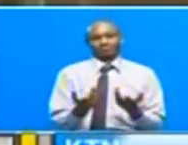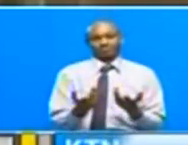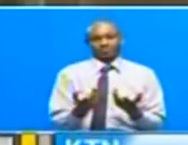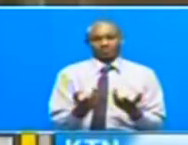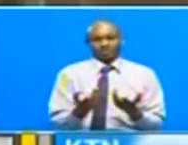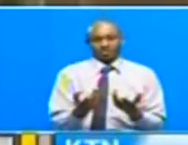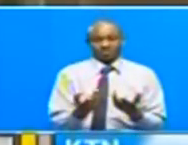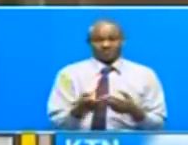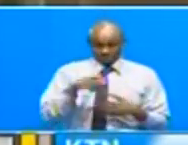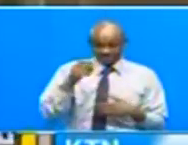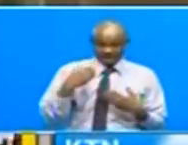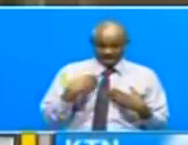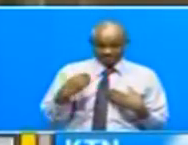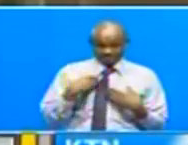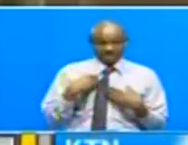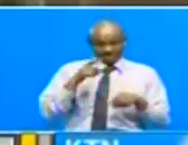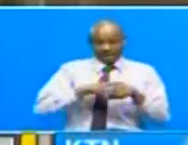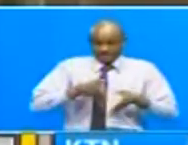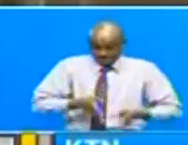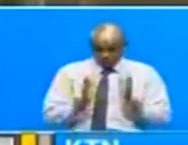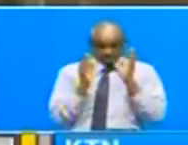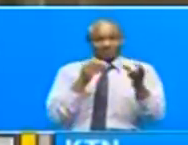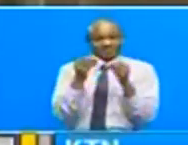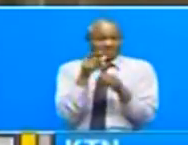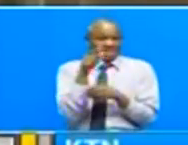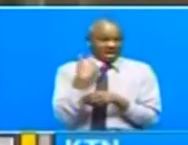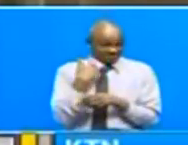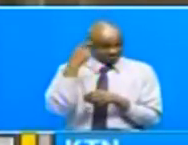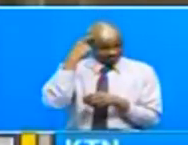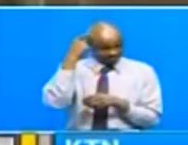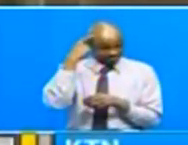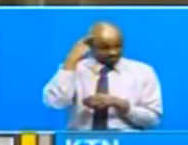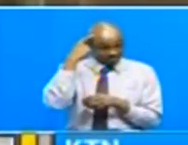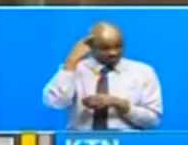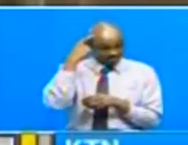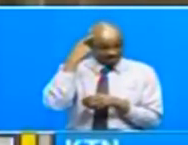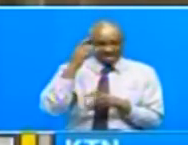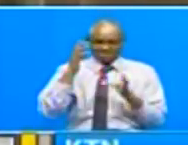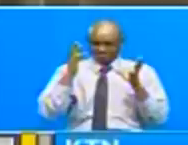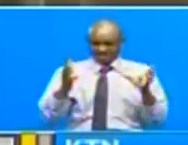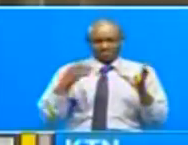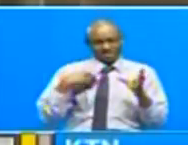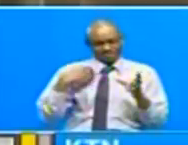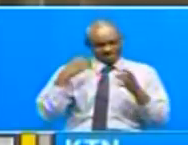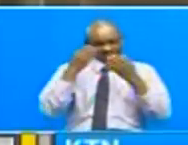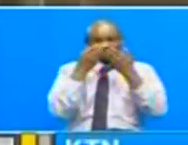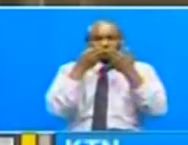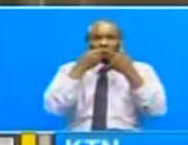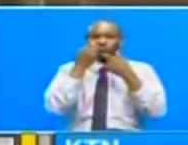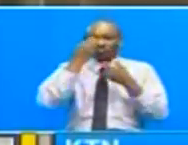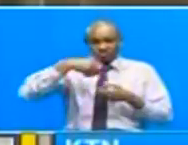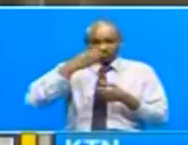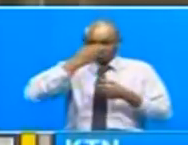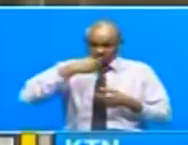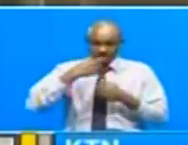He has what we'd call a congenital abnormality, where he has a massive cleft plus also